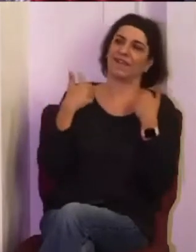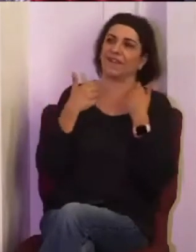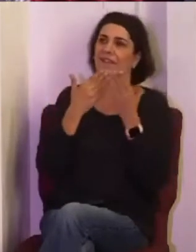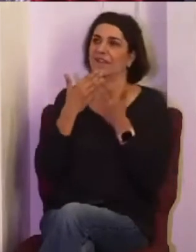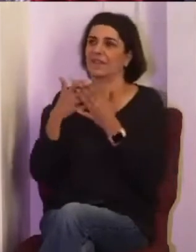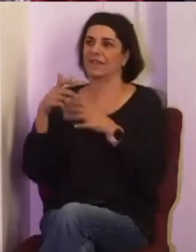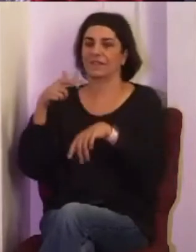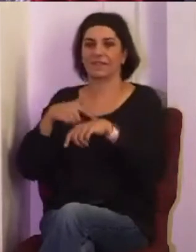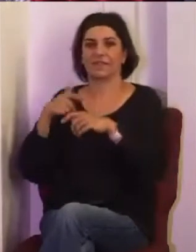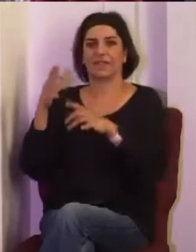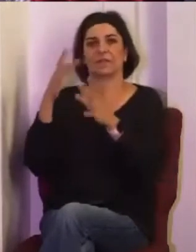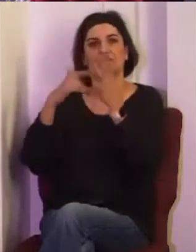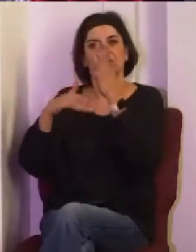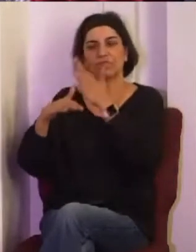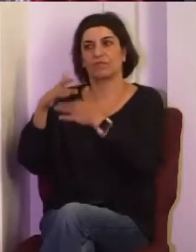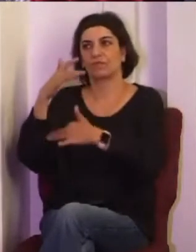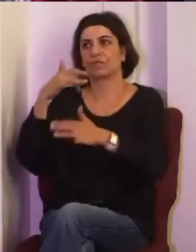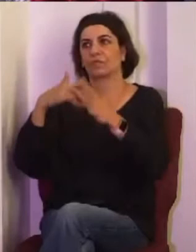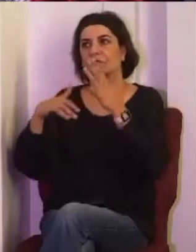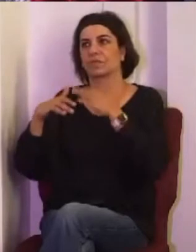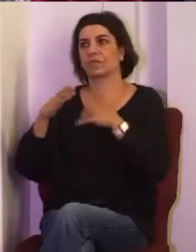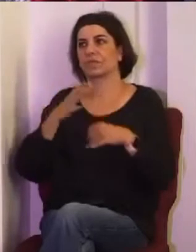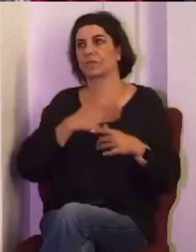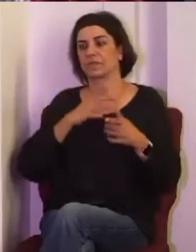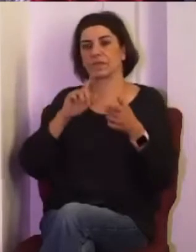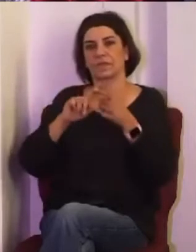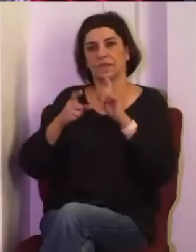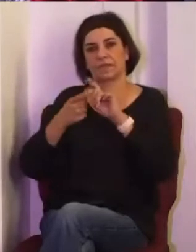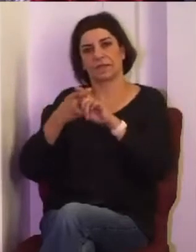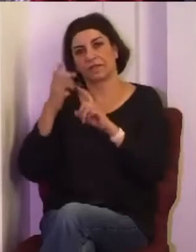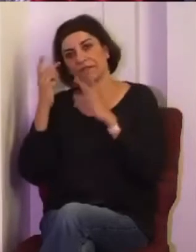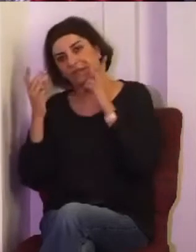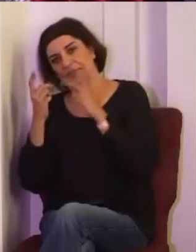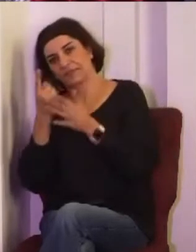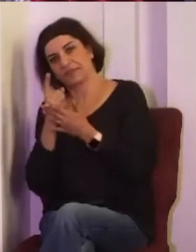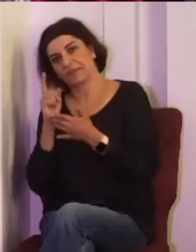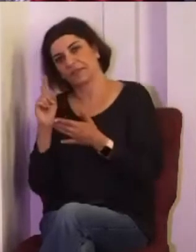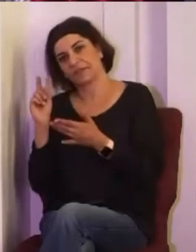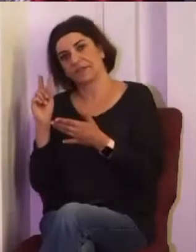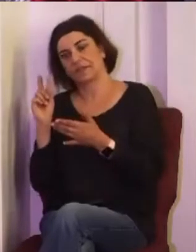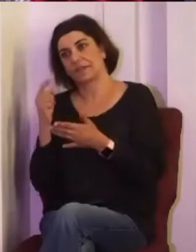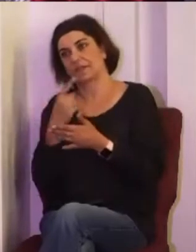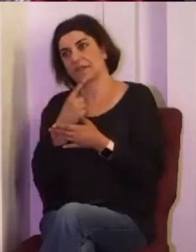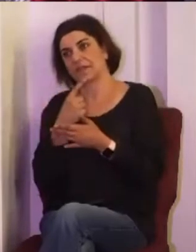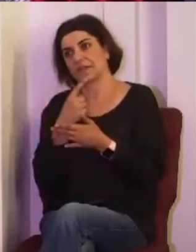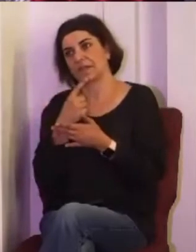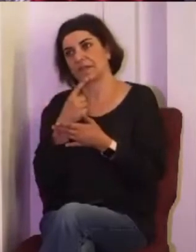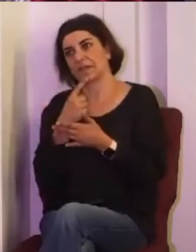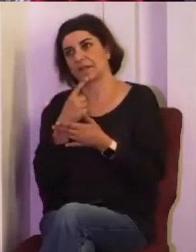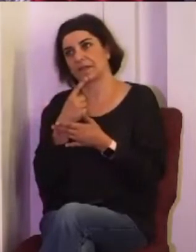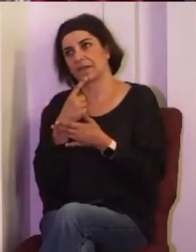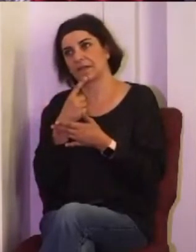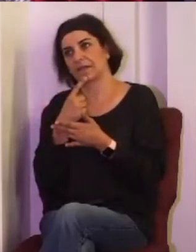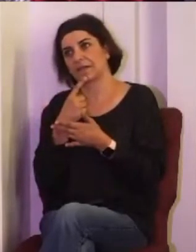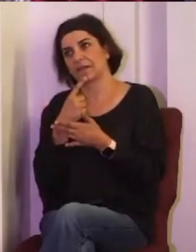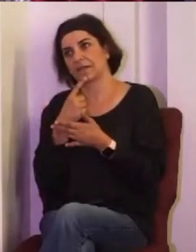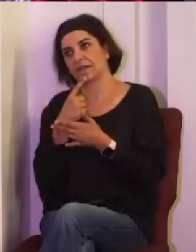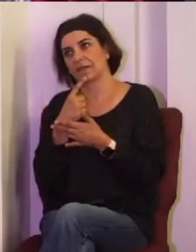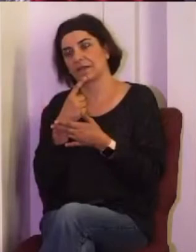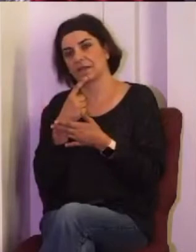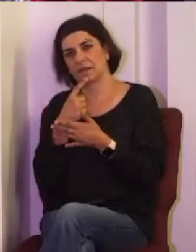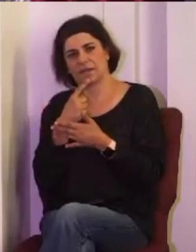of hospitality. And my friend that was visiting last week said, you're on the church